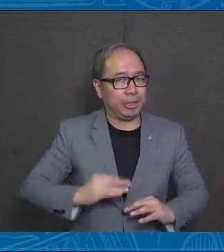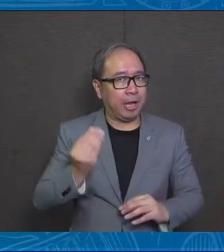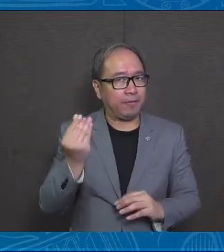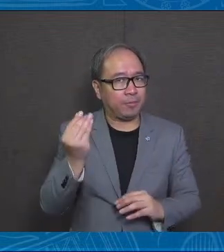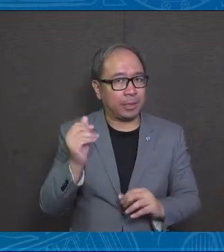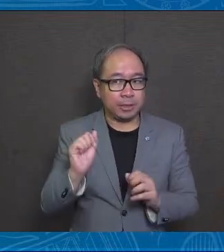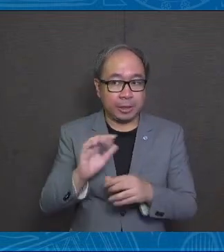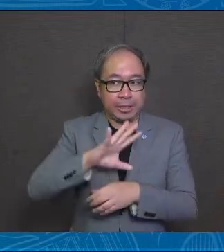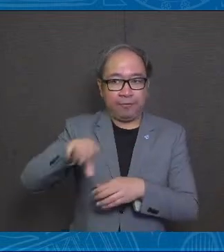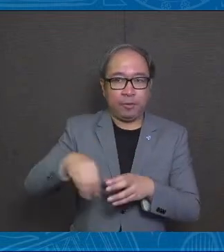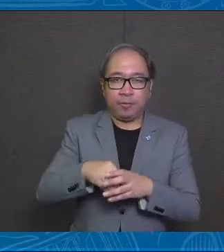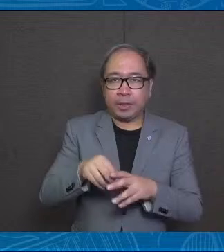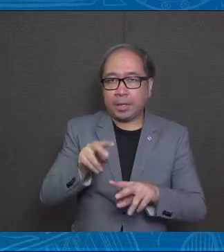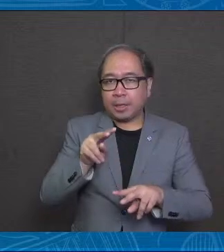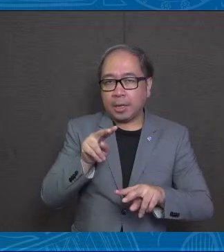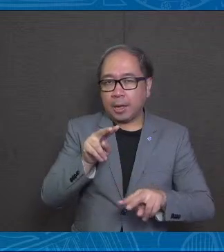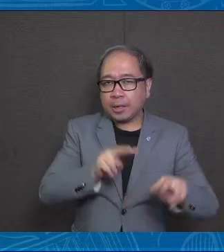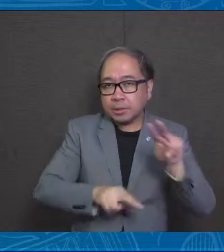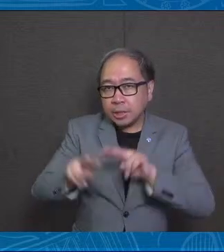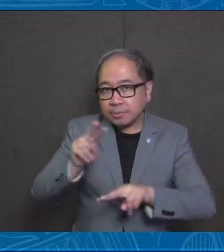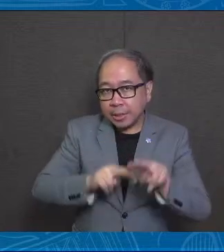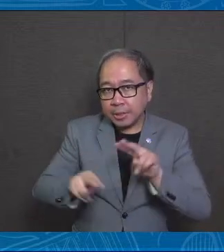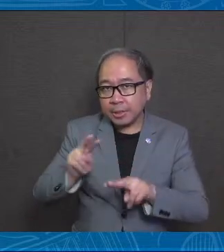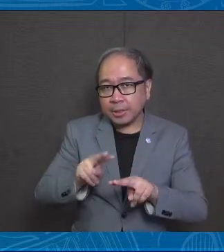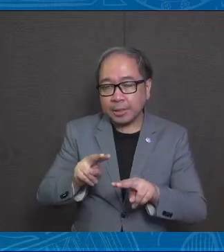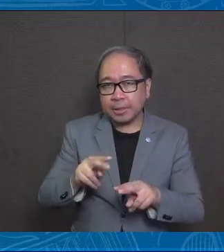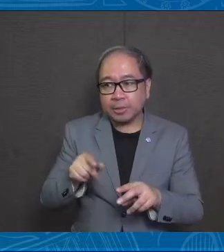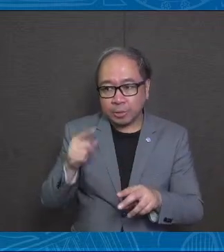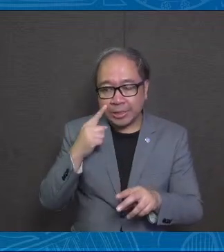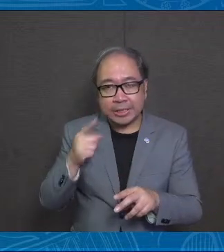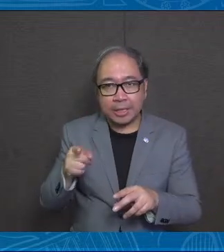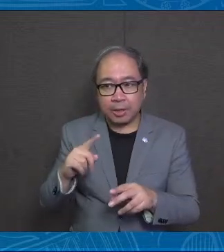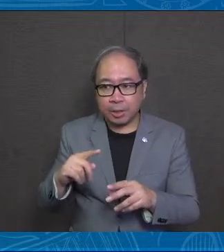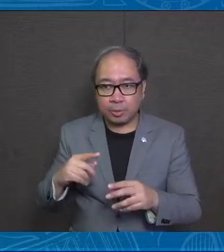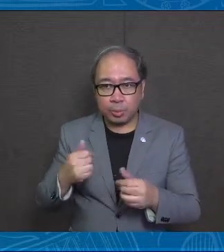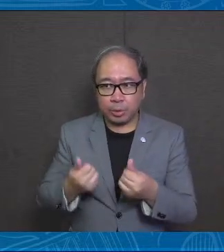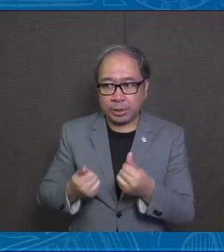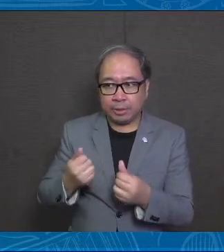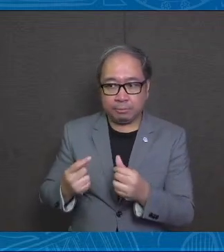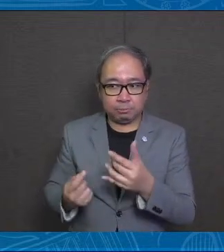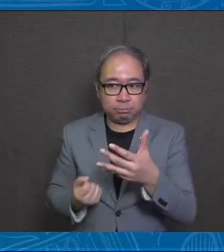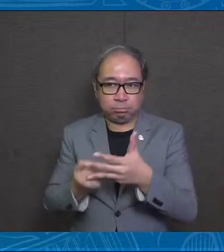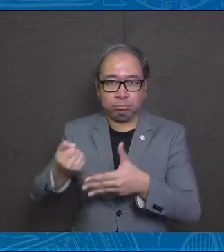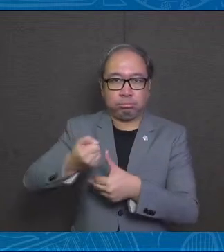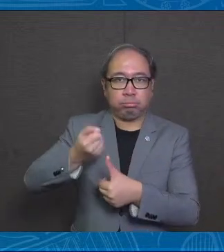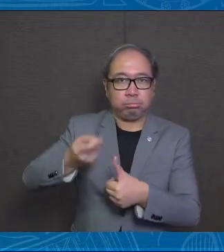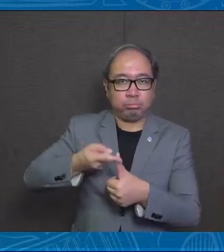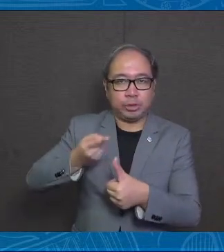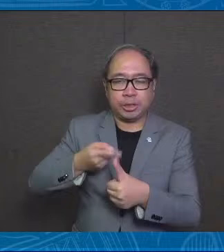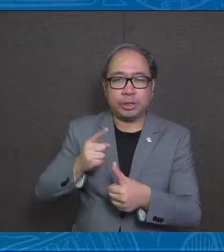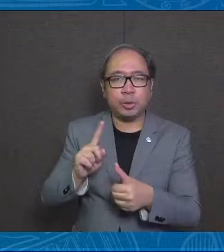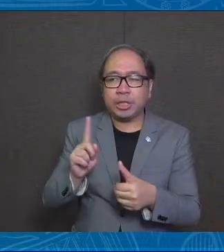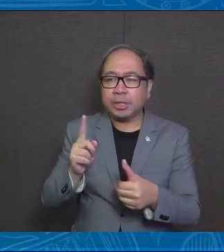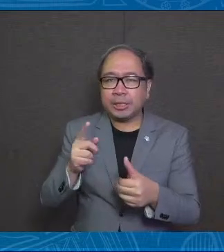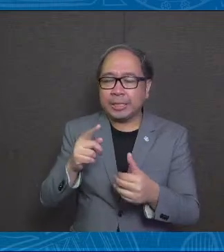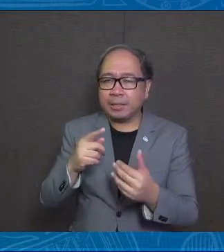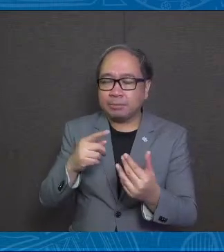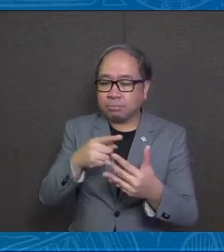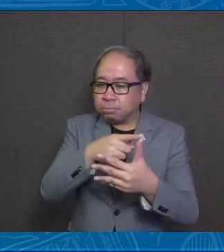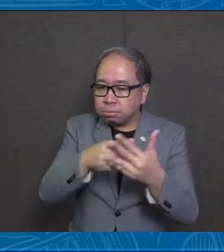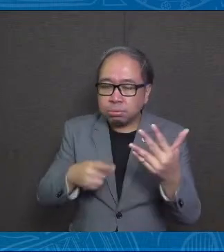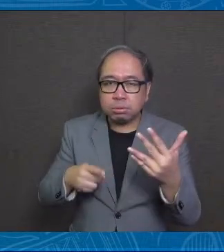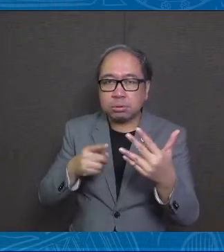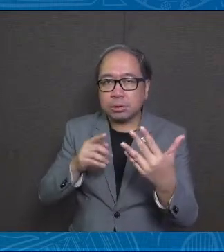risk assessments, particularly when balancing other critical physical priorities? What have been the key challenges in ensuring disaster